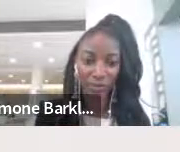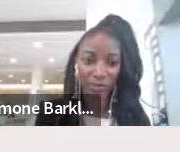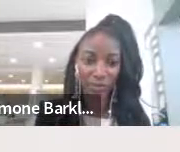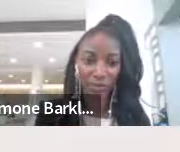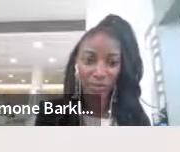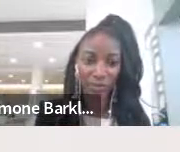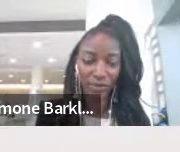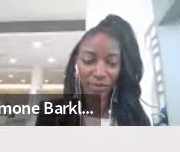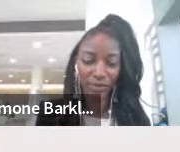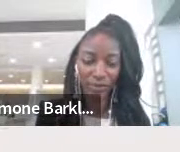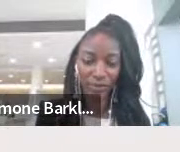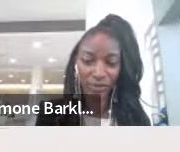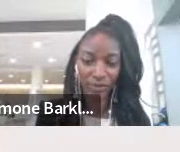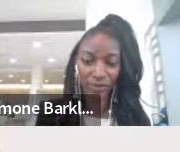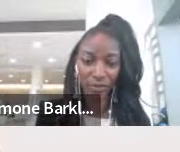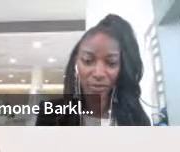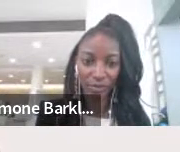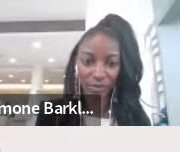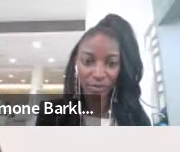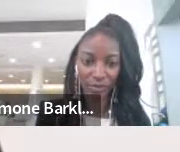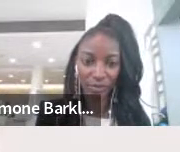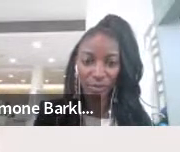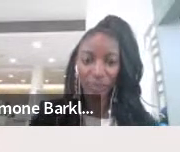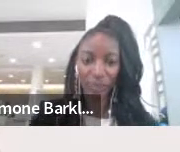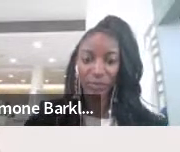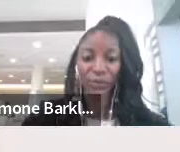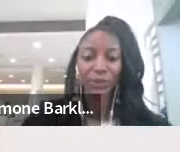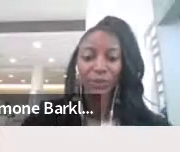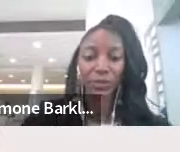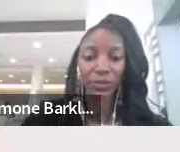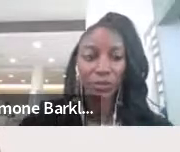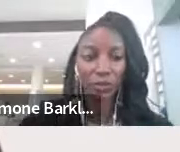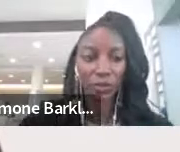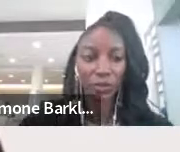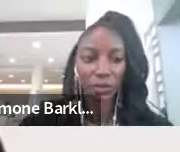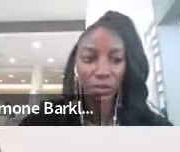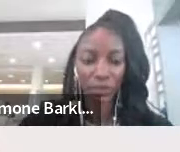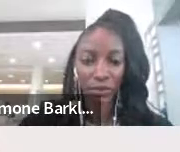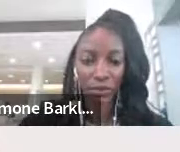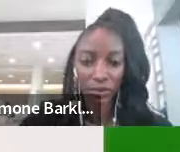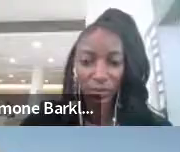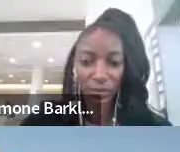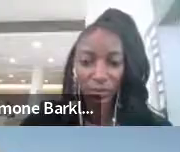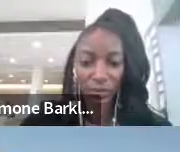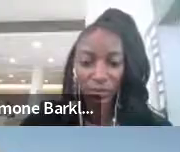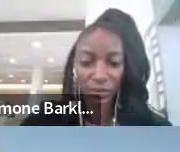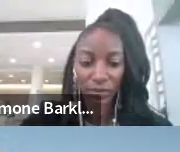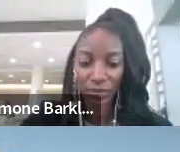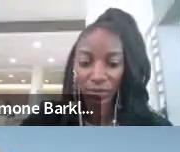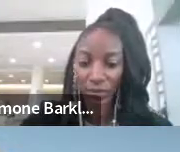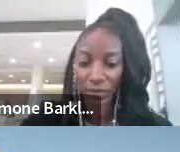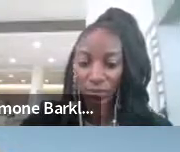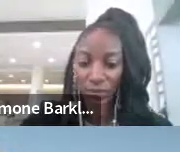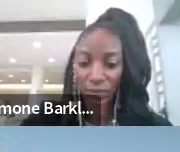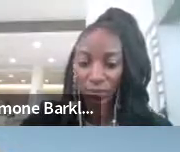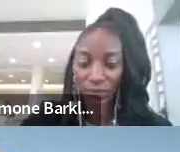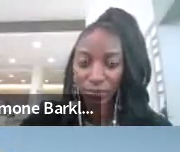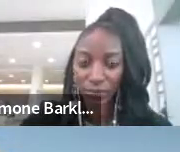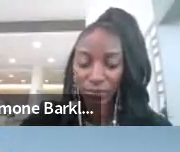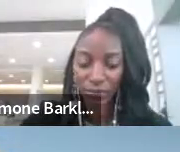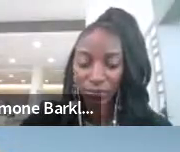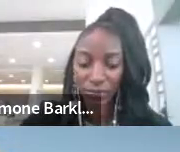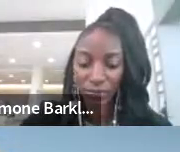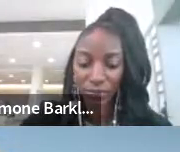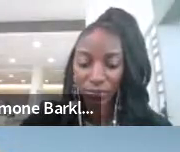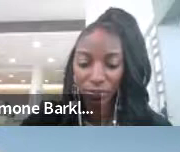Have you ever been to the beach and noticed litter like plastic bottles or foam takeout containers on the sand? Or maybe you've been to a river or